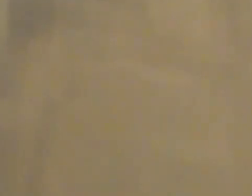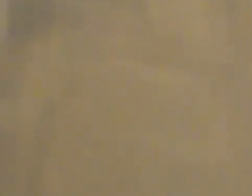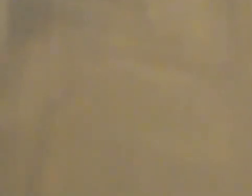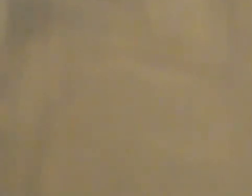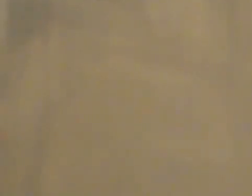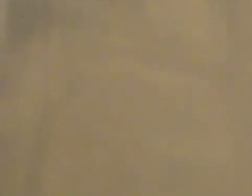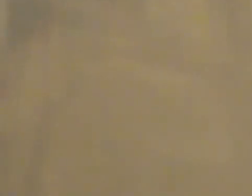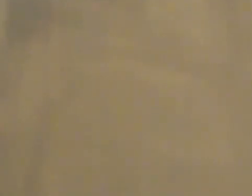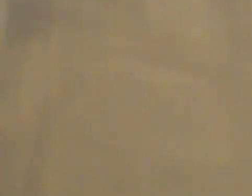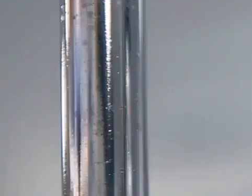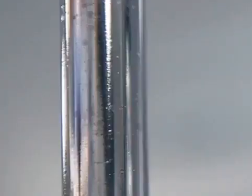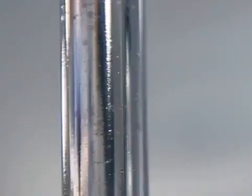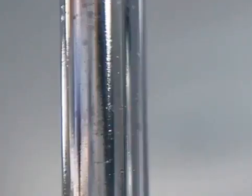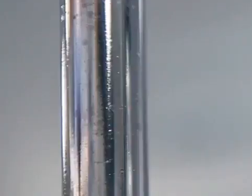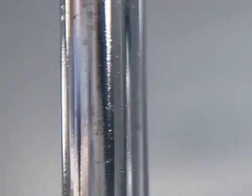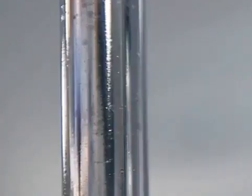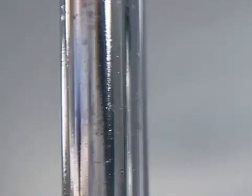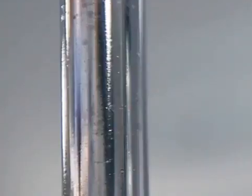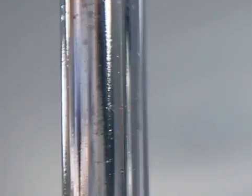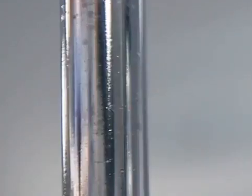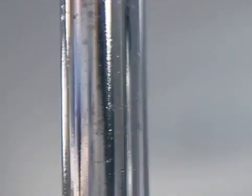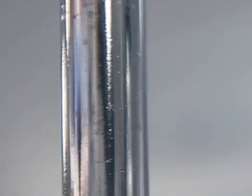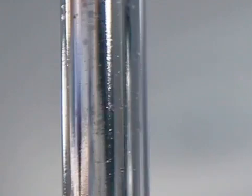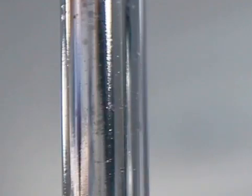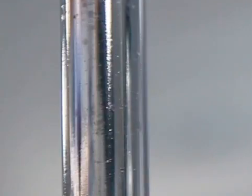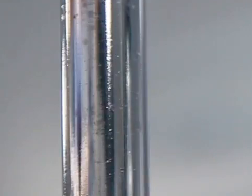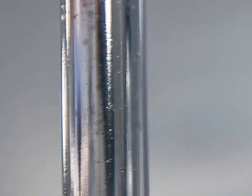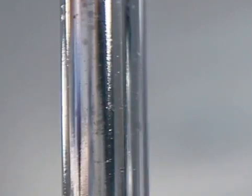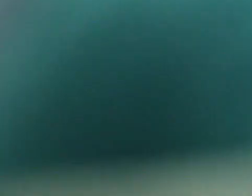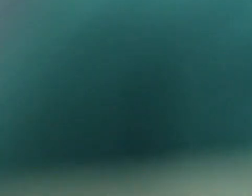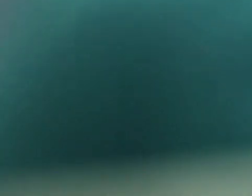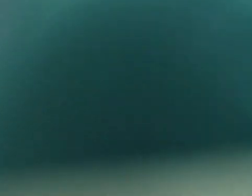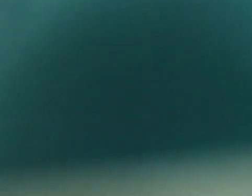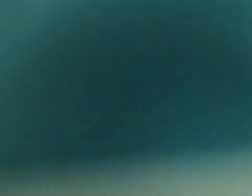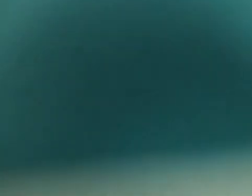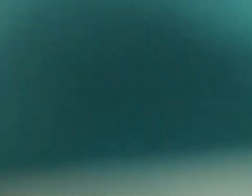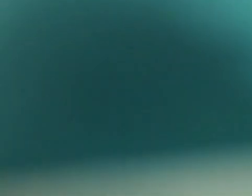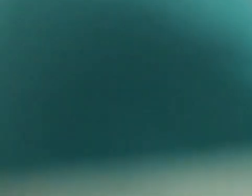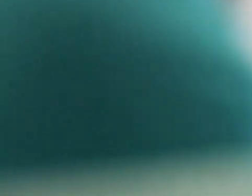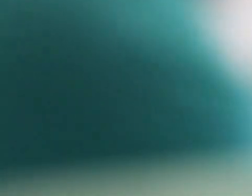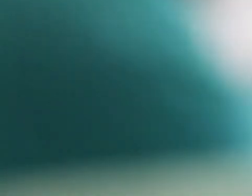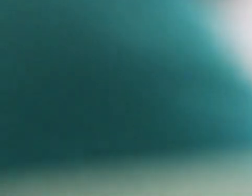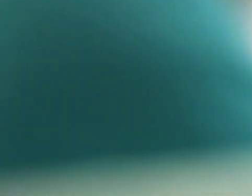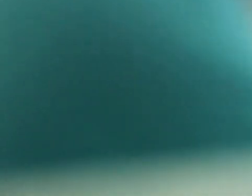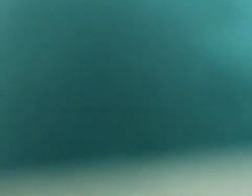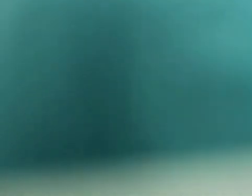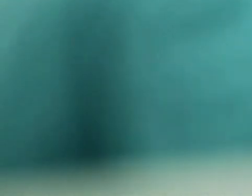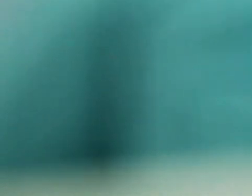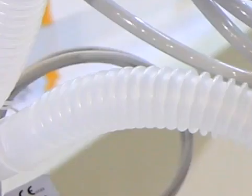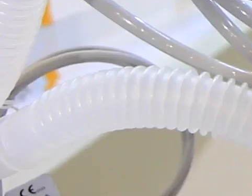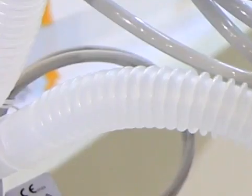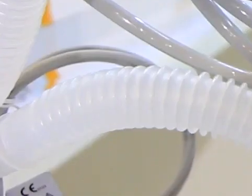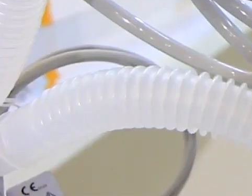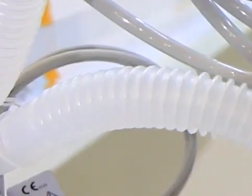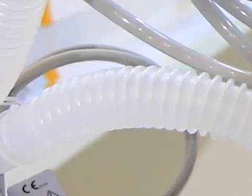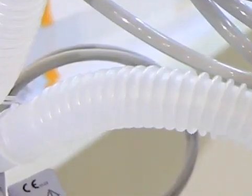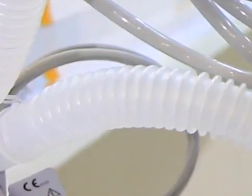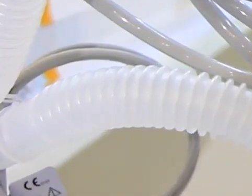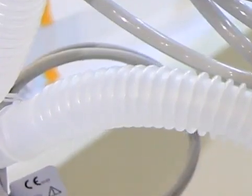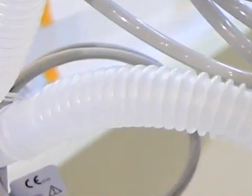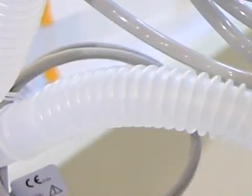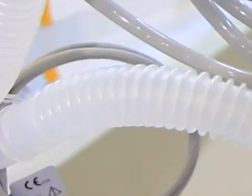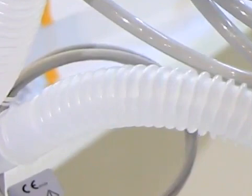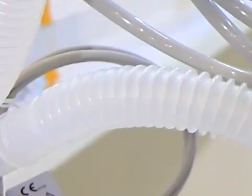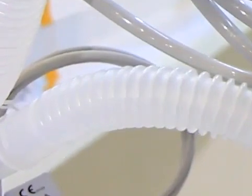but the kitchen sink at Chris, including aggressively thinning his blood, raising his blood pressure to a supernatural level, and